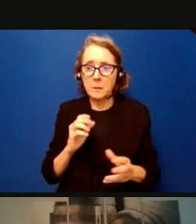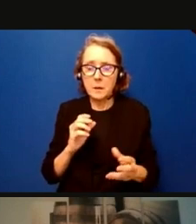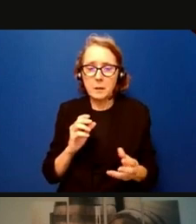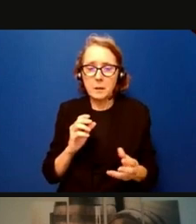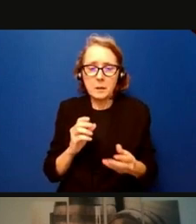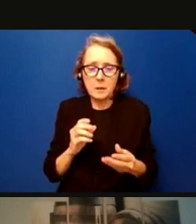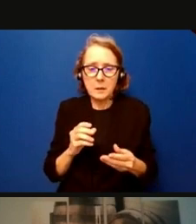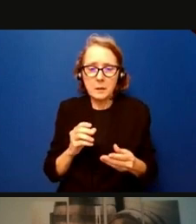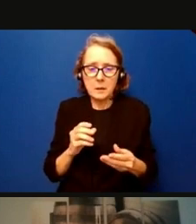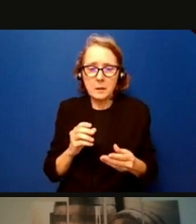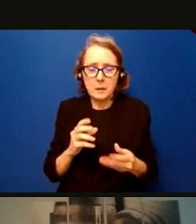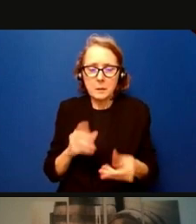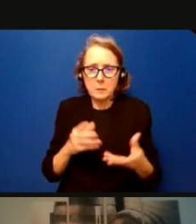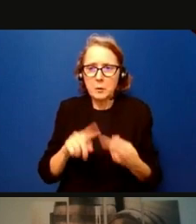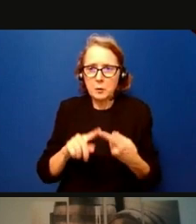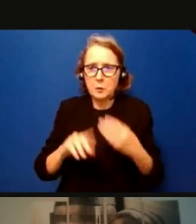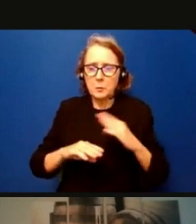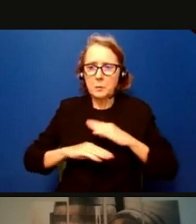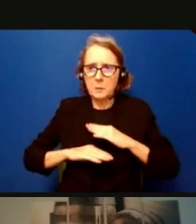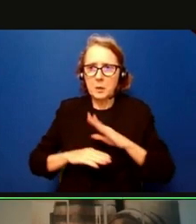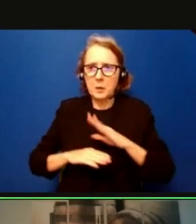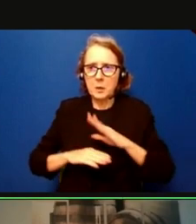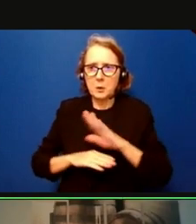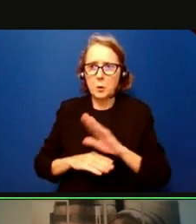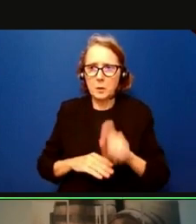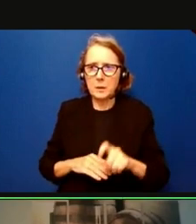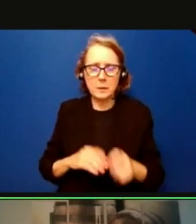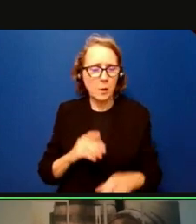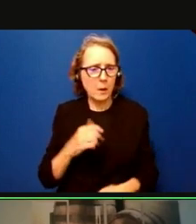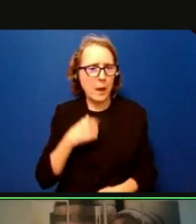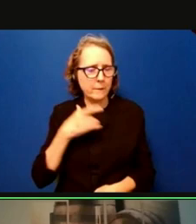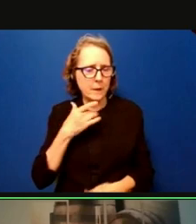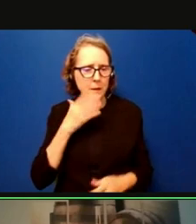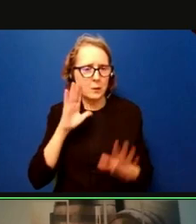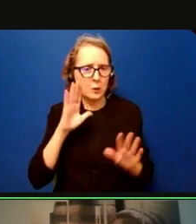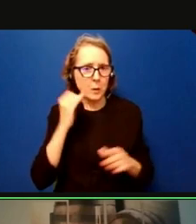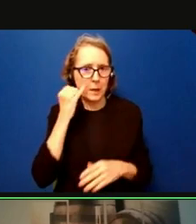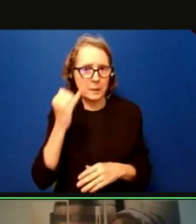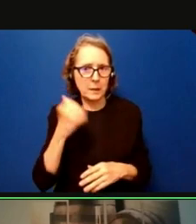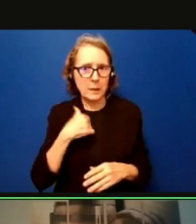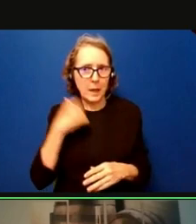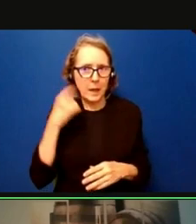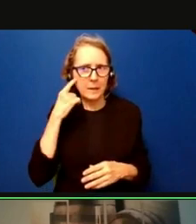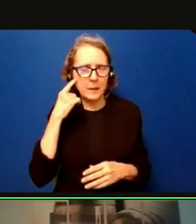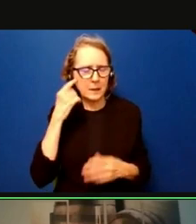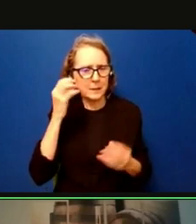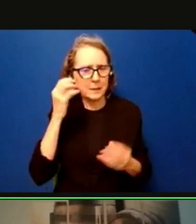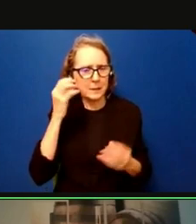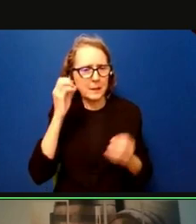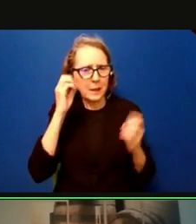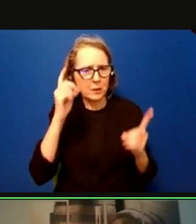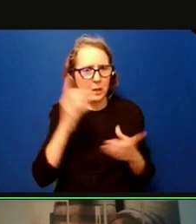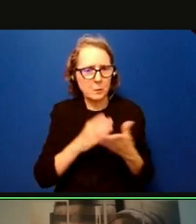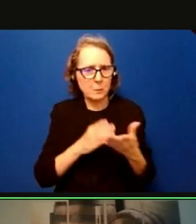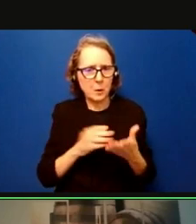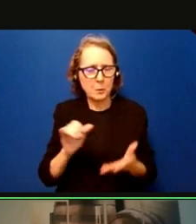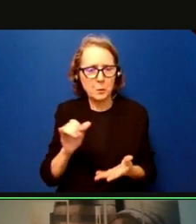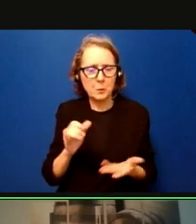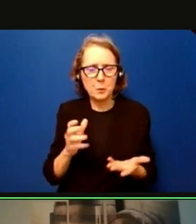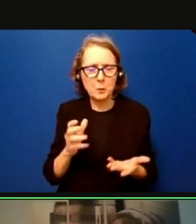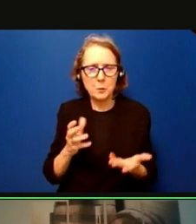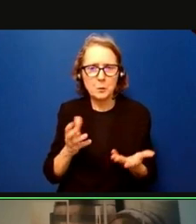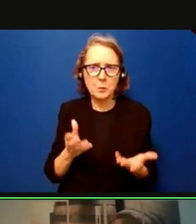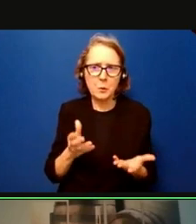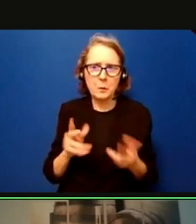to really meet your needs. No, I think that's a great idea. And I think just the education component of it, so